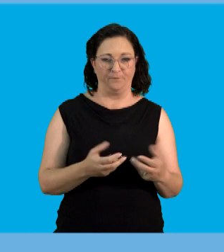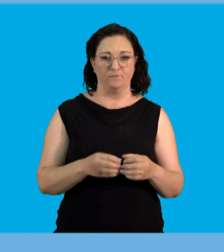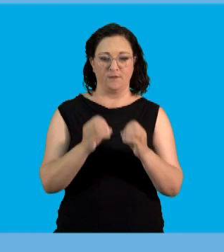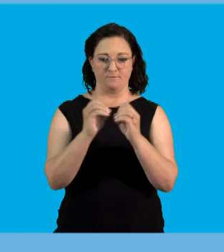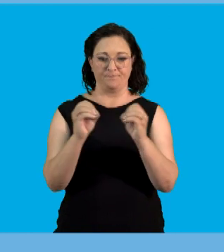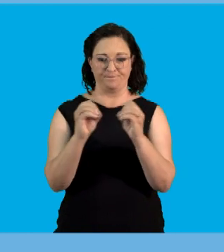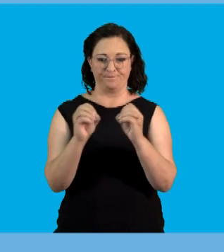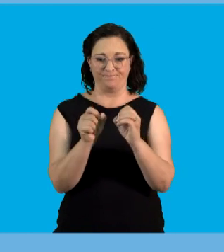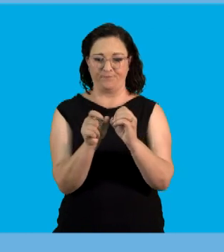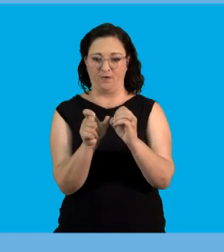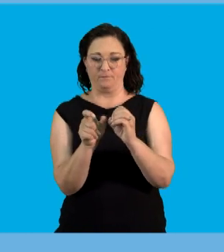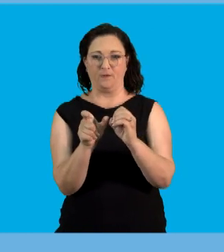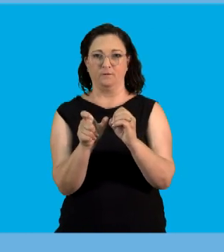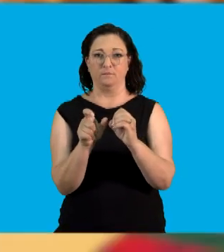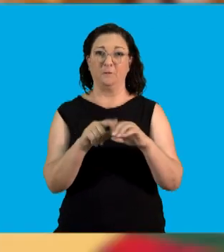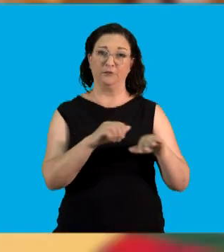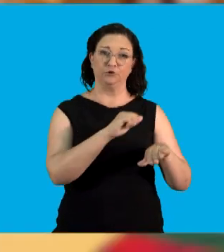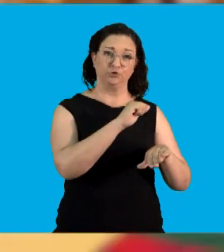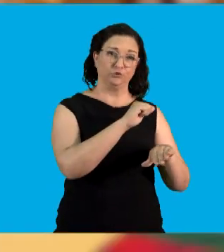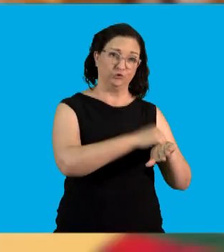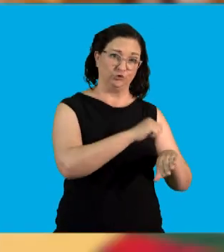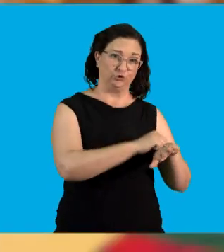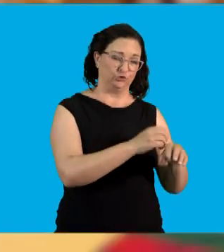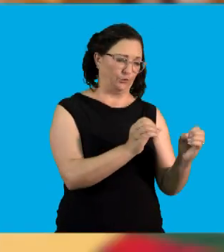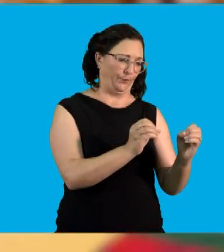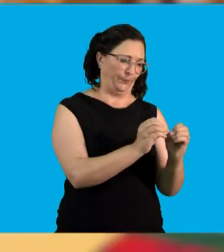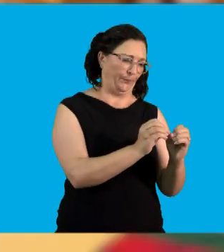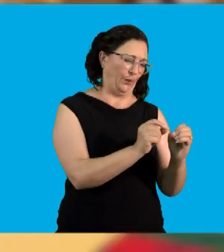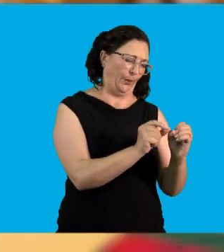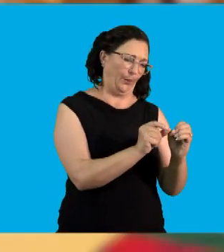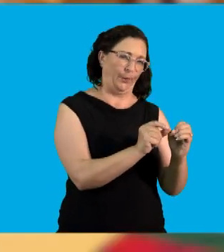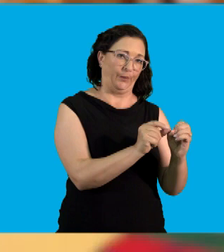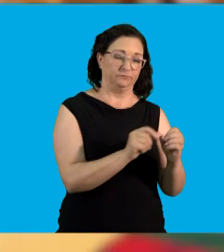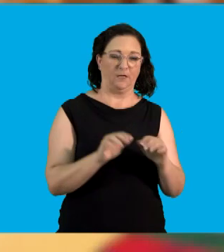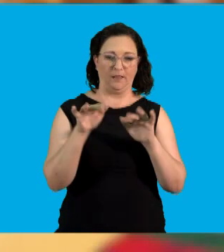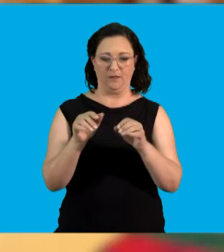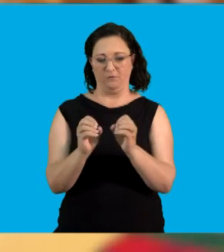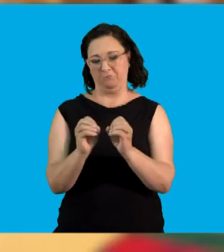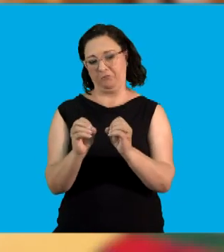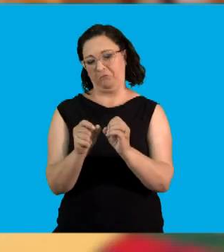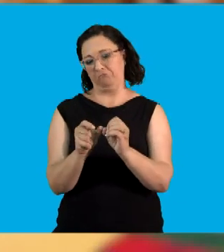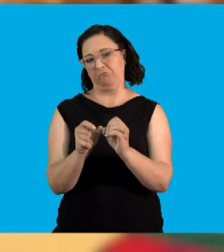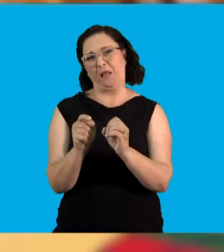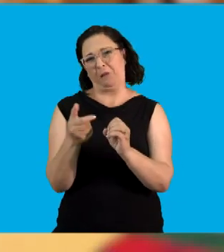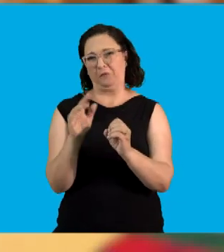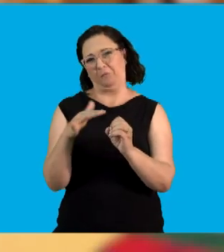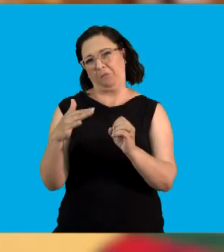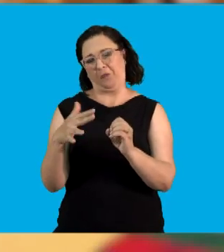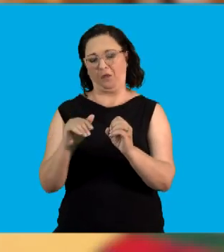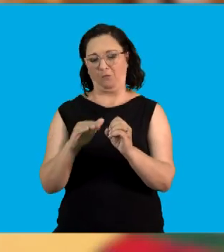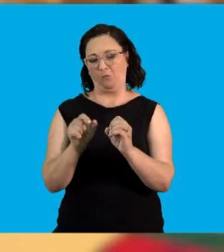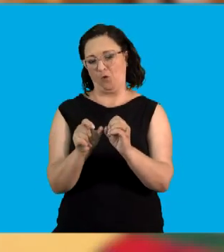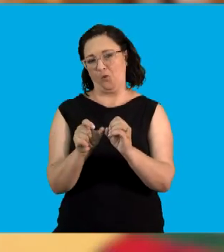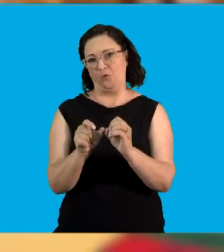and also the spaces between the particles. In a solid, there are small spaces between particles. In a liquid, slightly